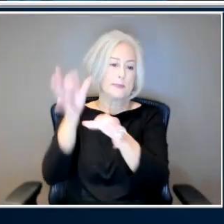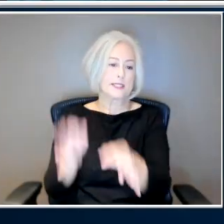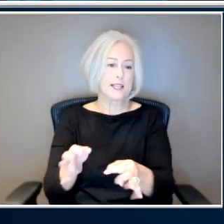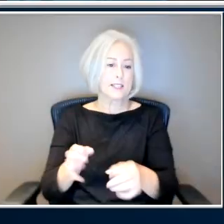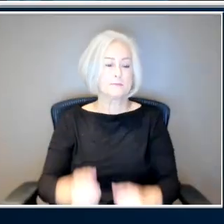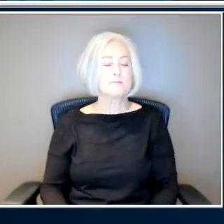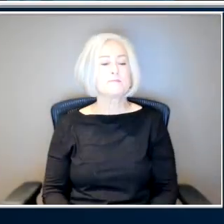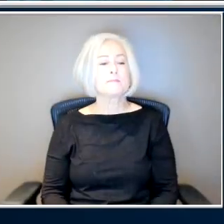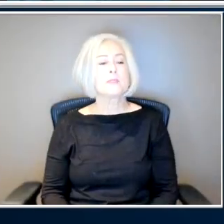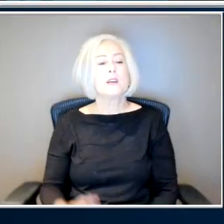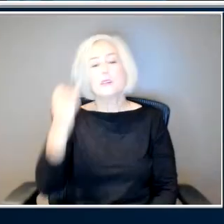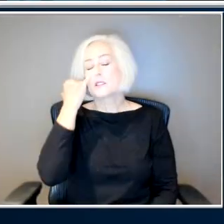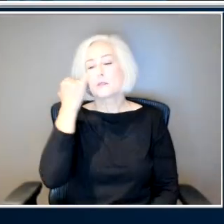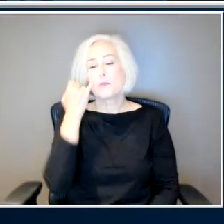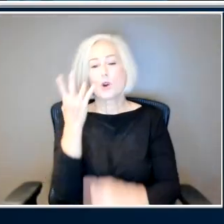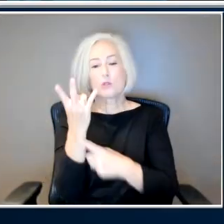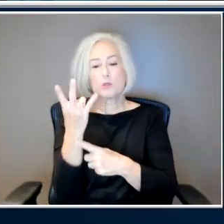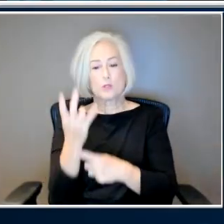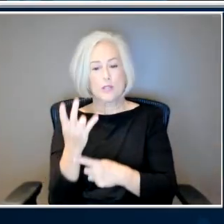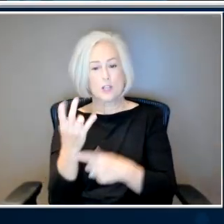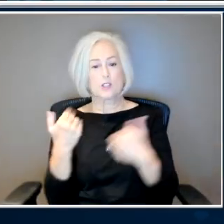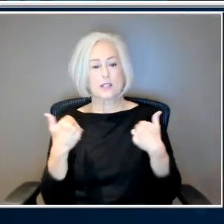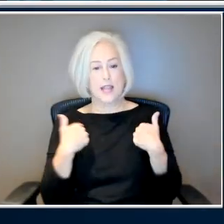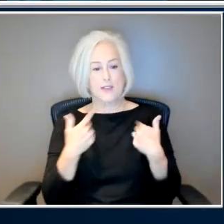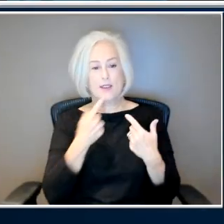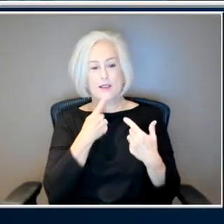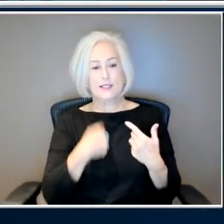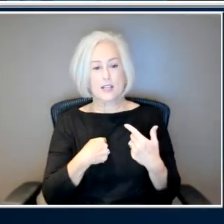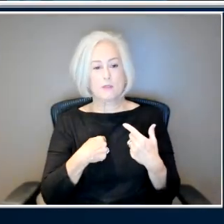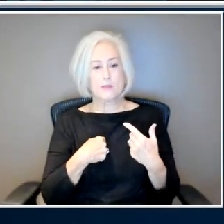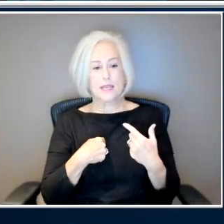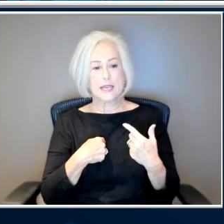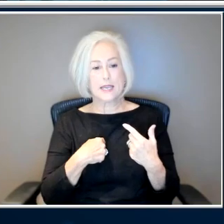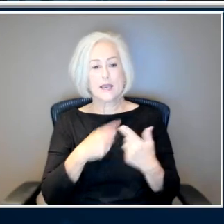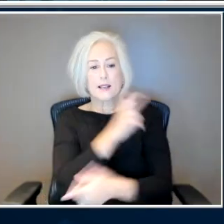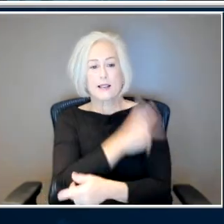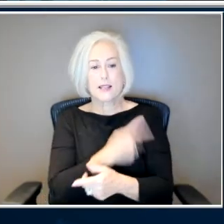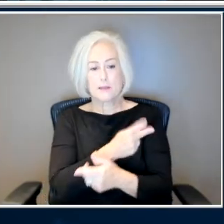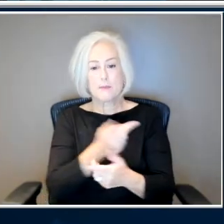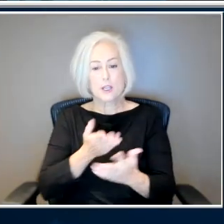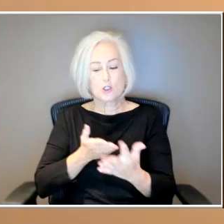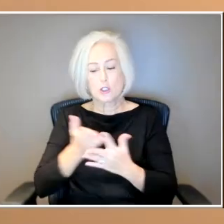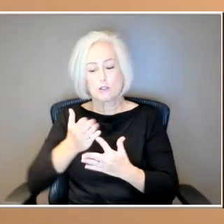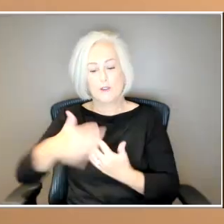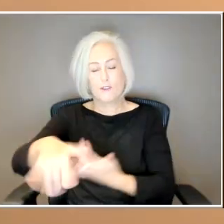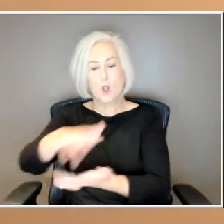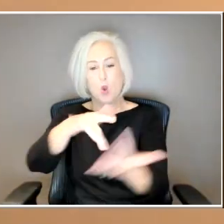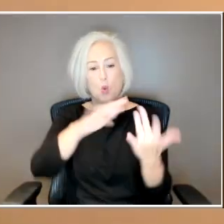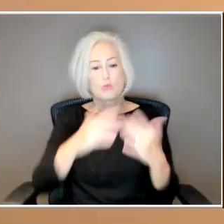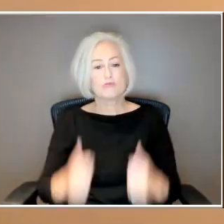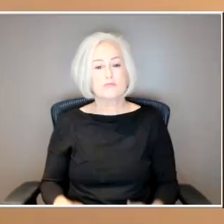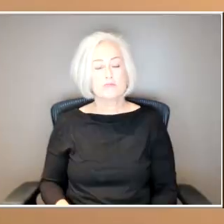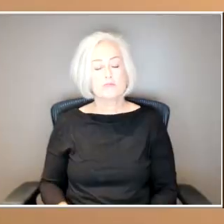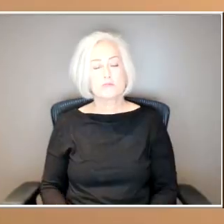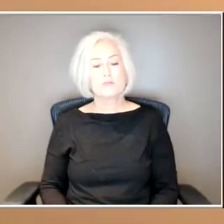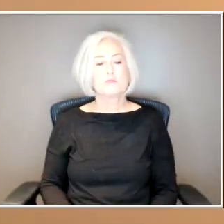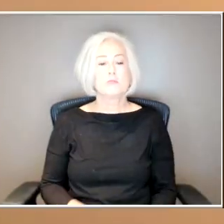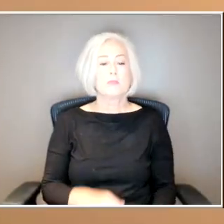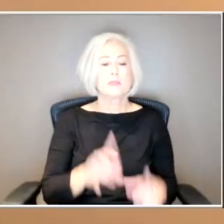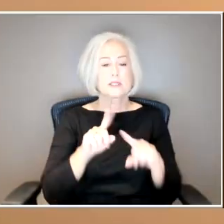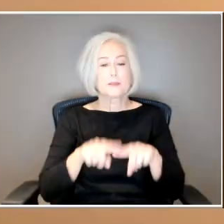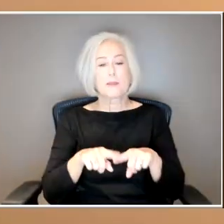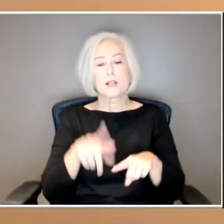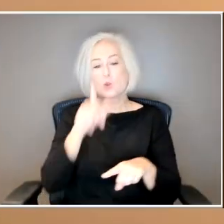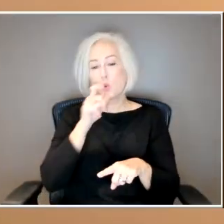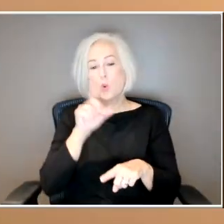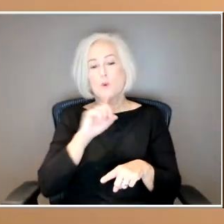this mutation, kind of walk us through the patient flow. Do they start with their PCP? So it depends a little bit on who orders the